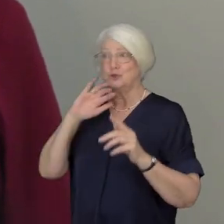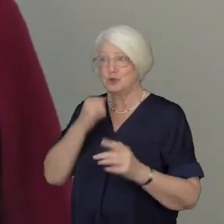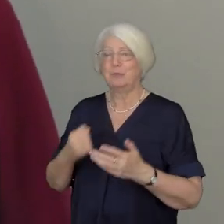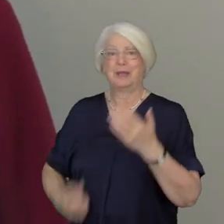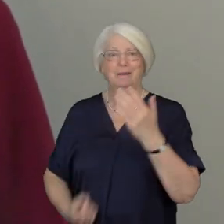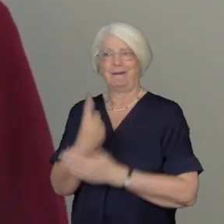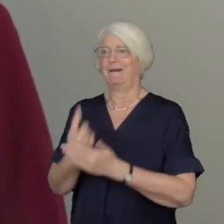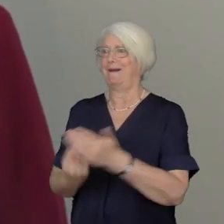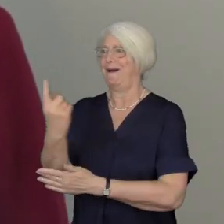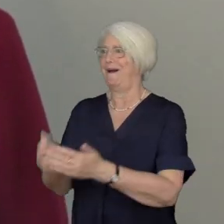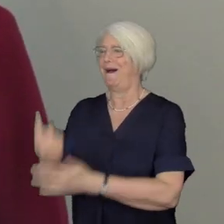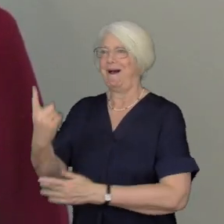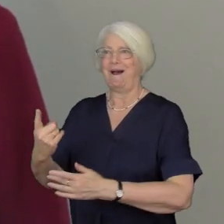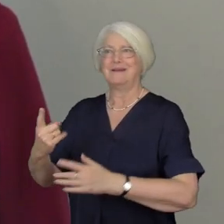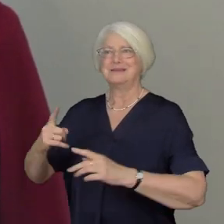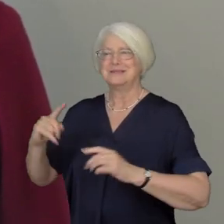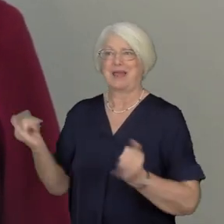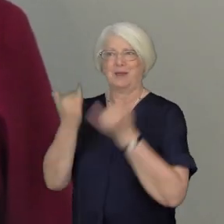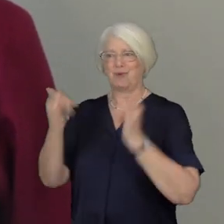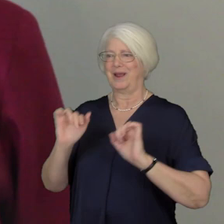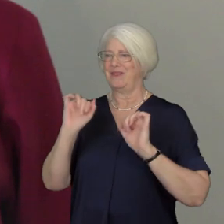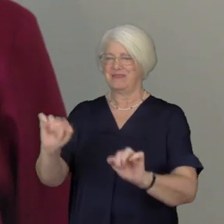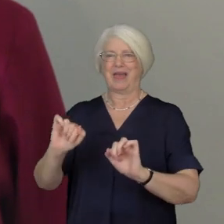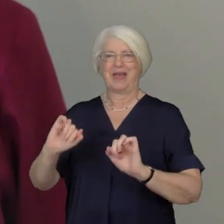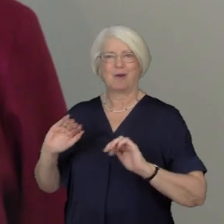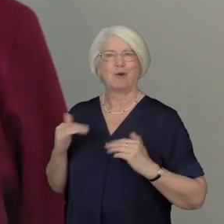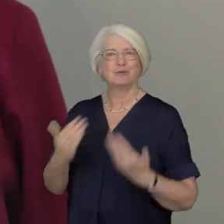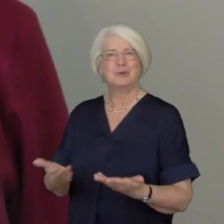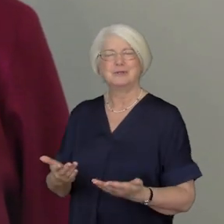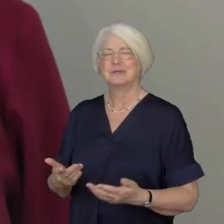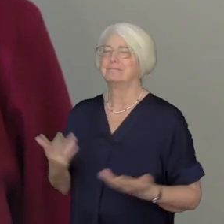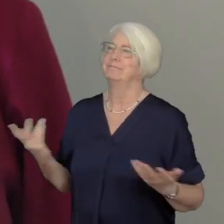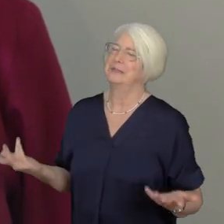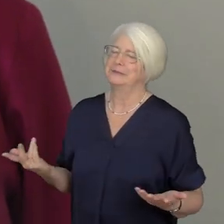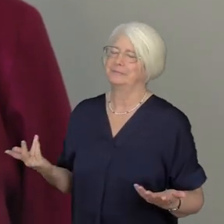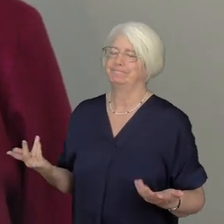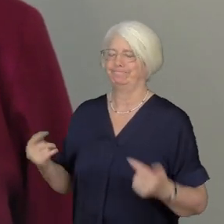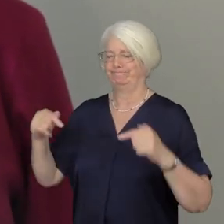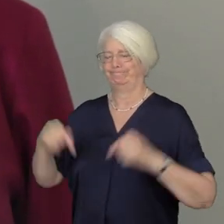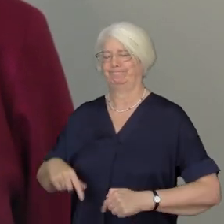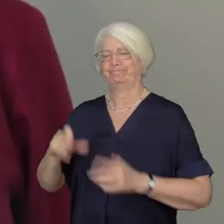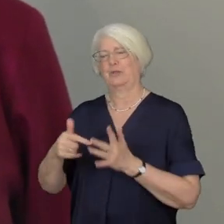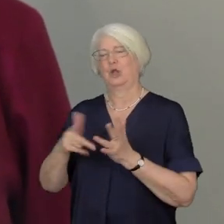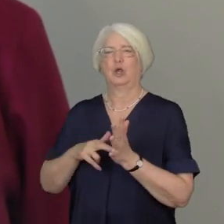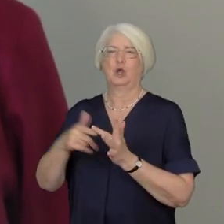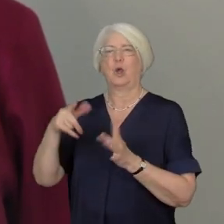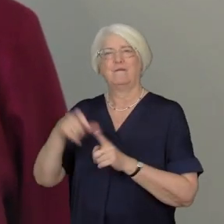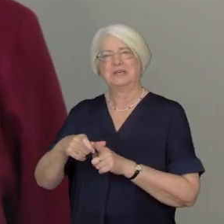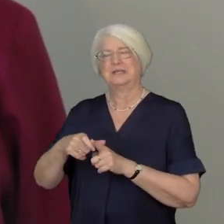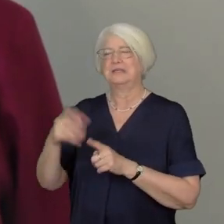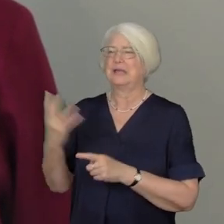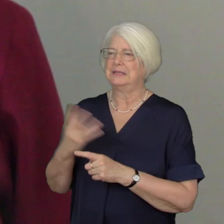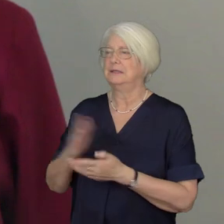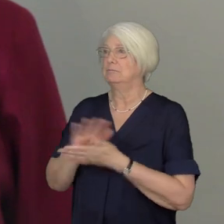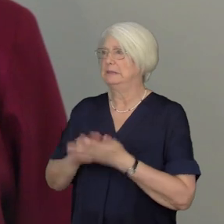contribution to health and society. Instead, COVID-19 means that this year is filled with